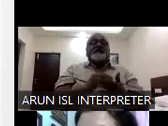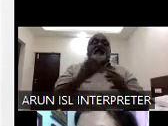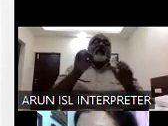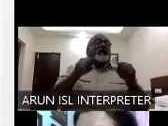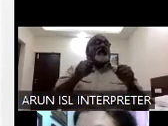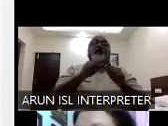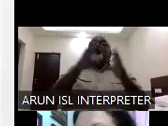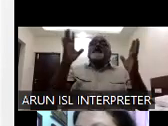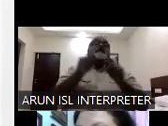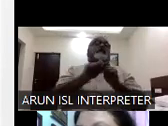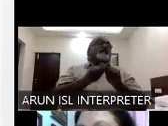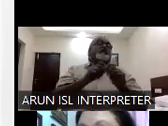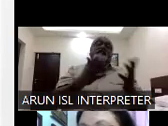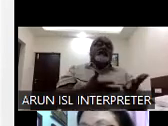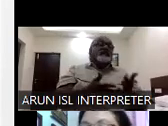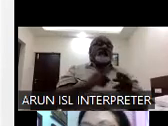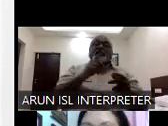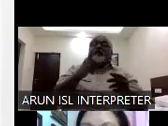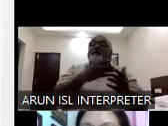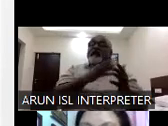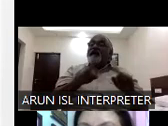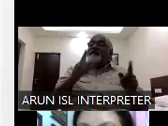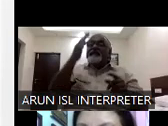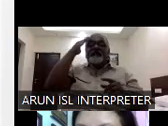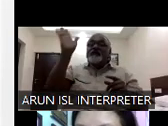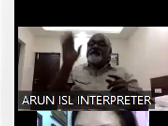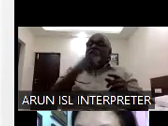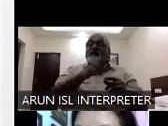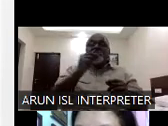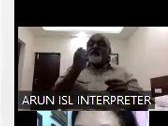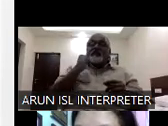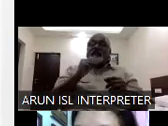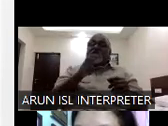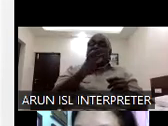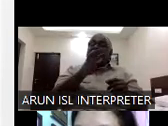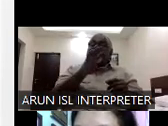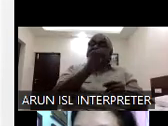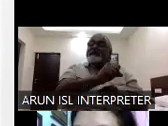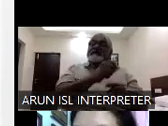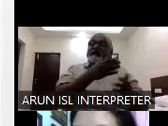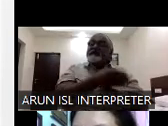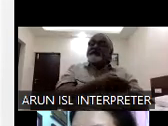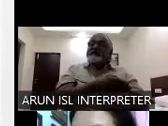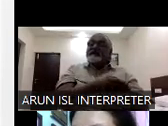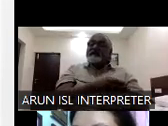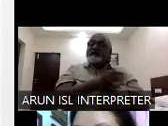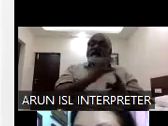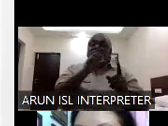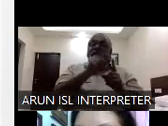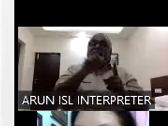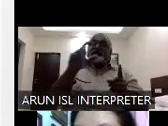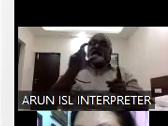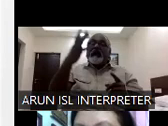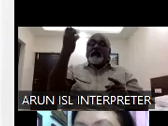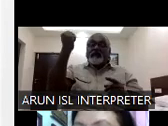they don't have a power to capture it. Actually, this is lies with I think the district collector and